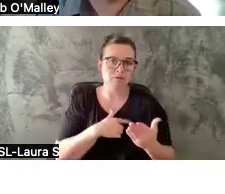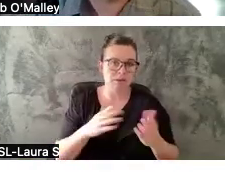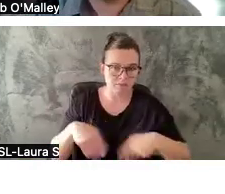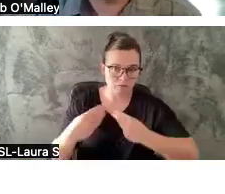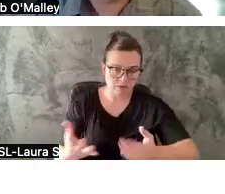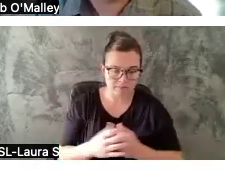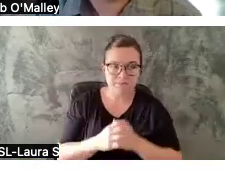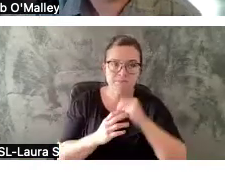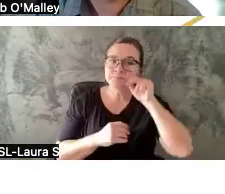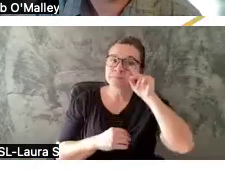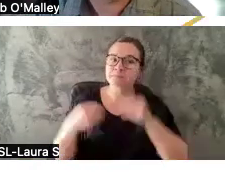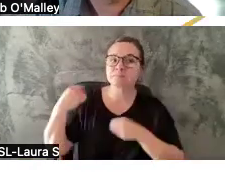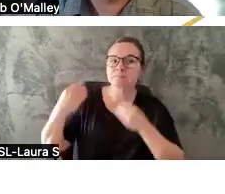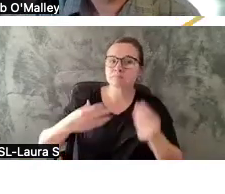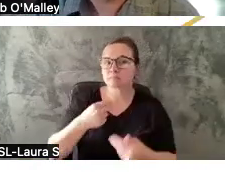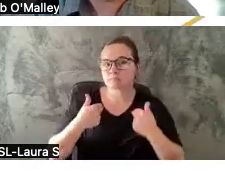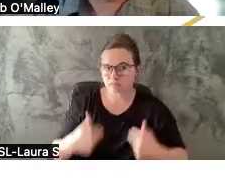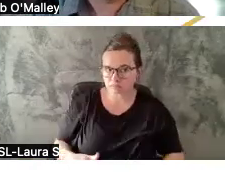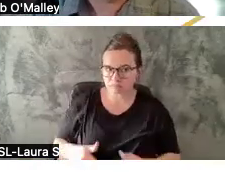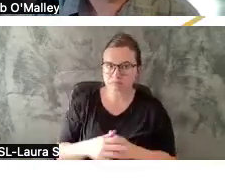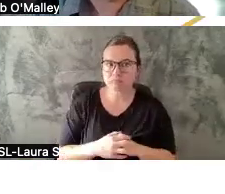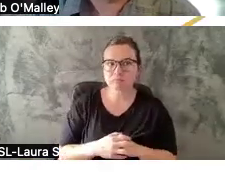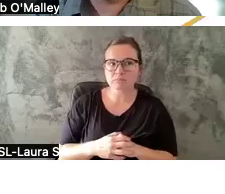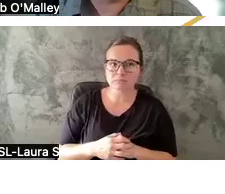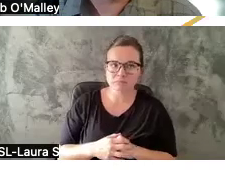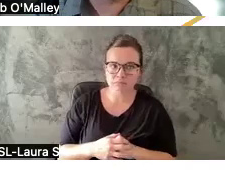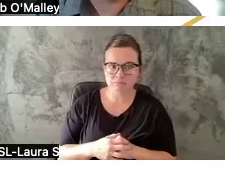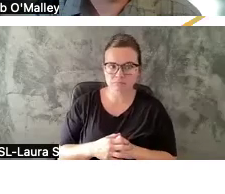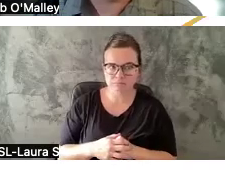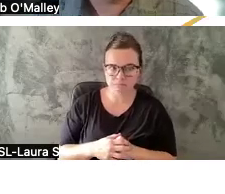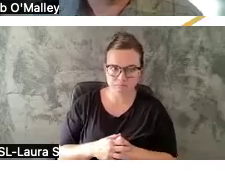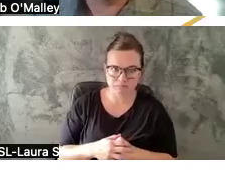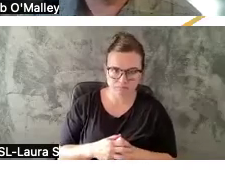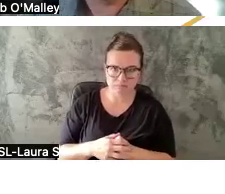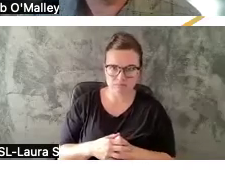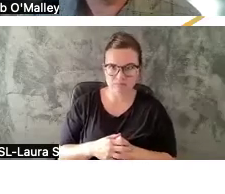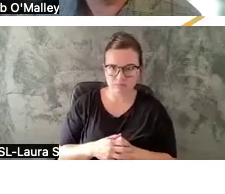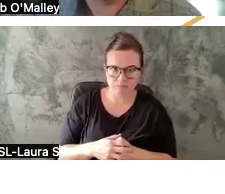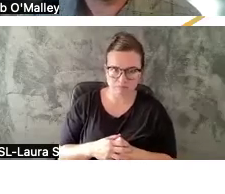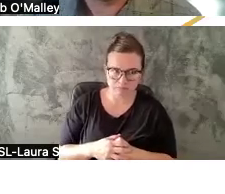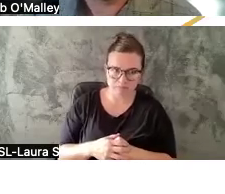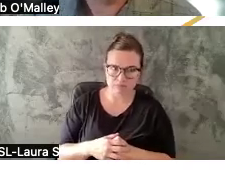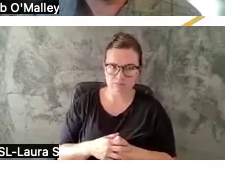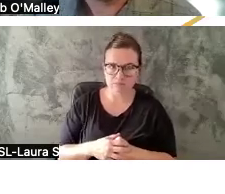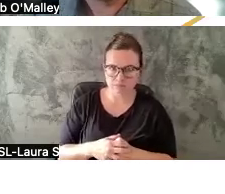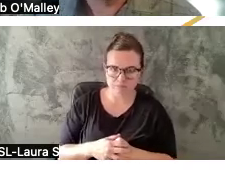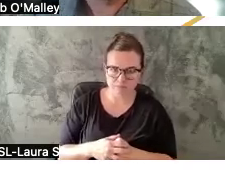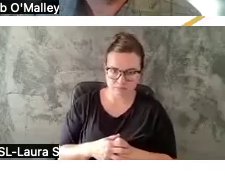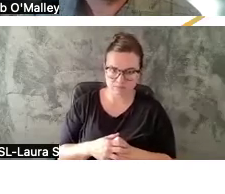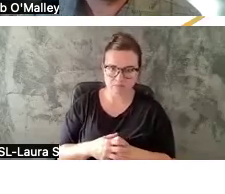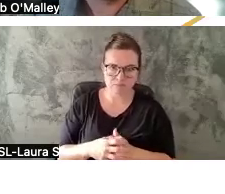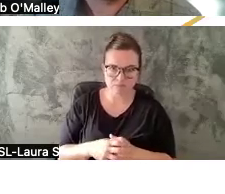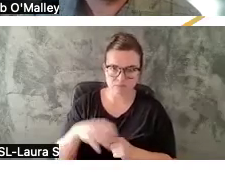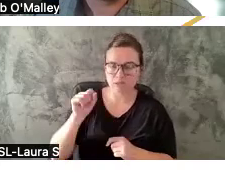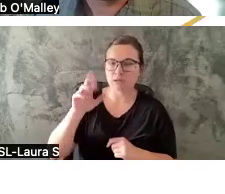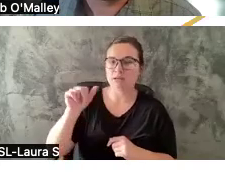with genetics and health. So, um, so uh, uh, Sarah's